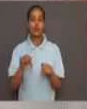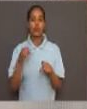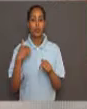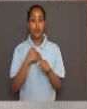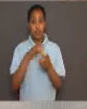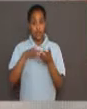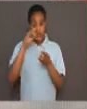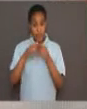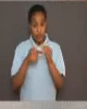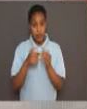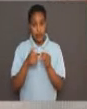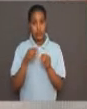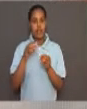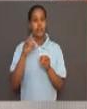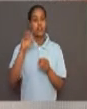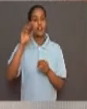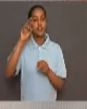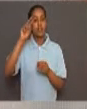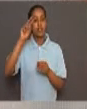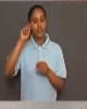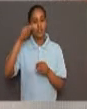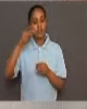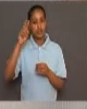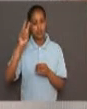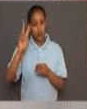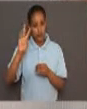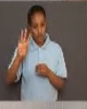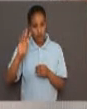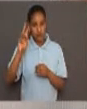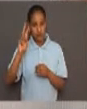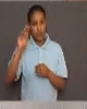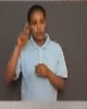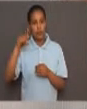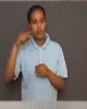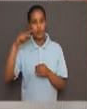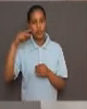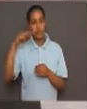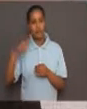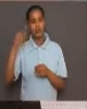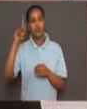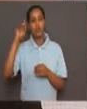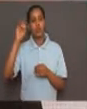learn about diammonium monohydrogen phosphate.